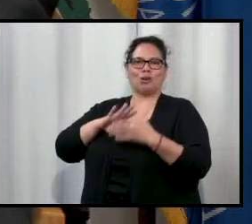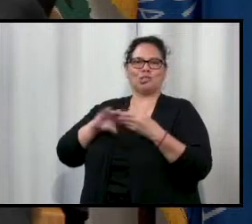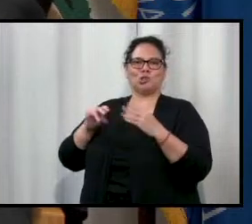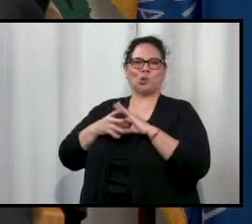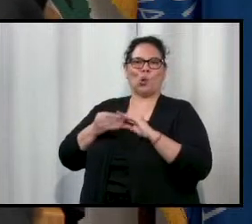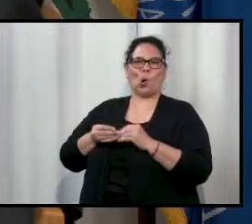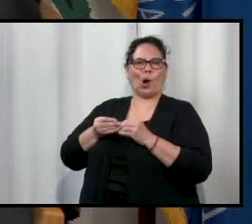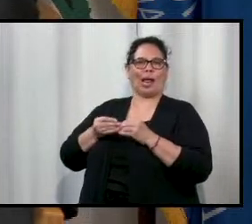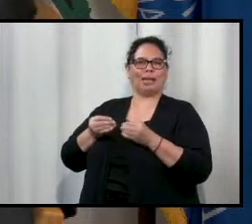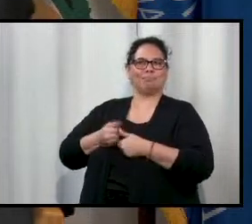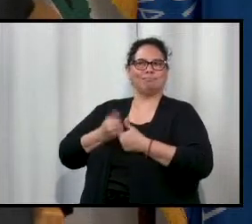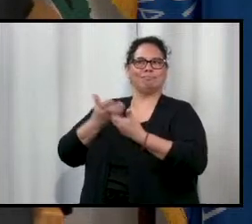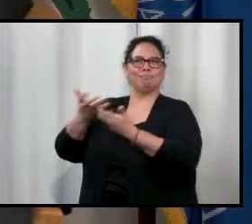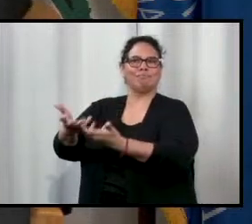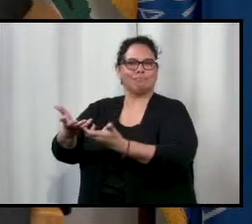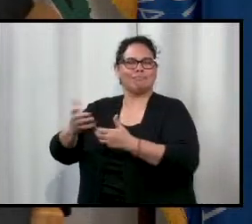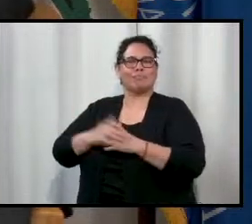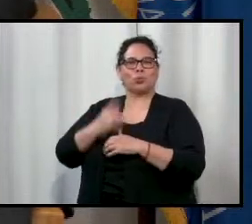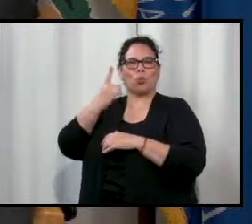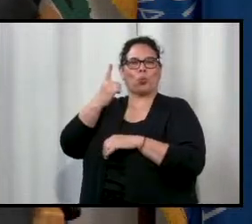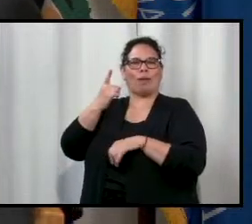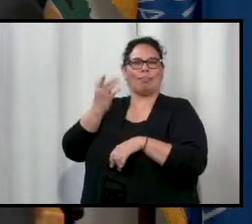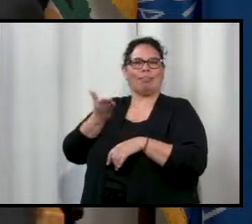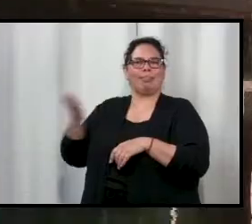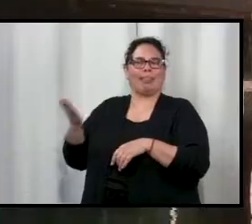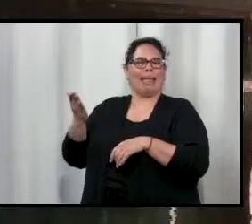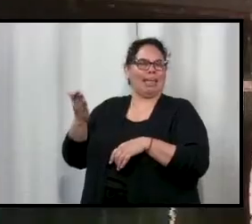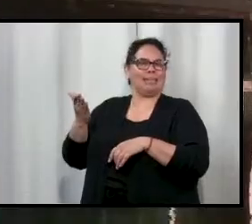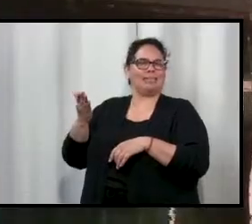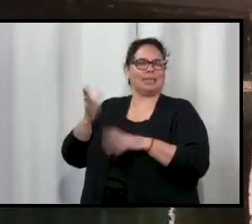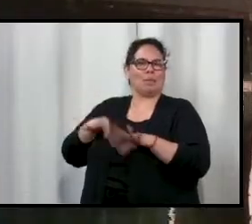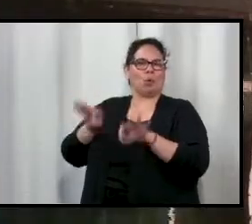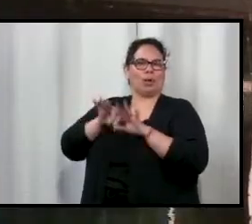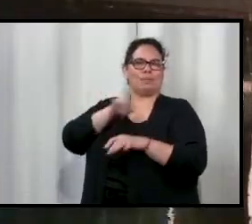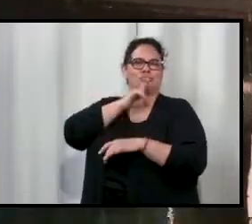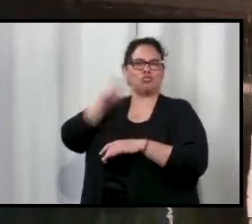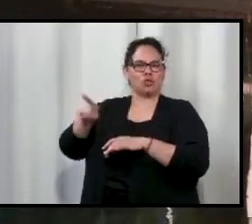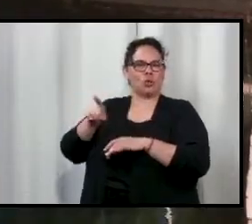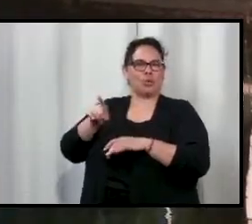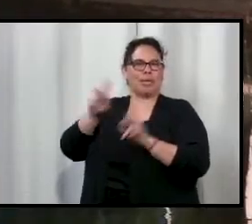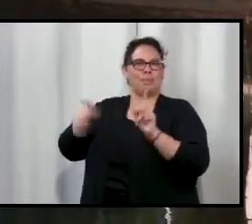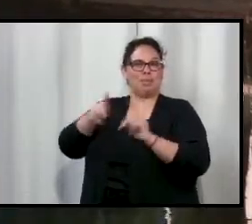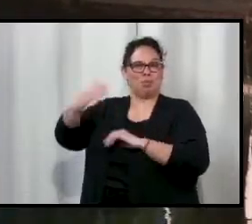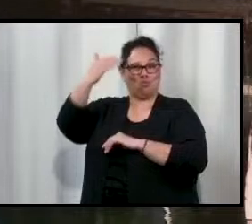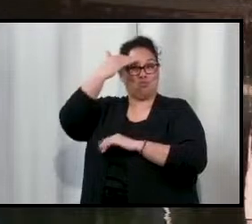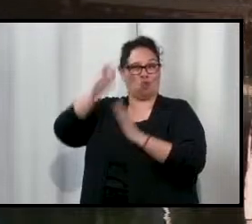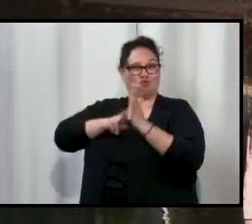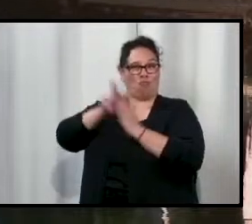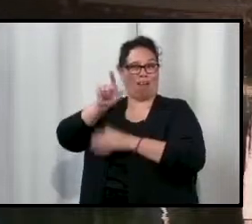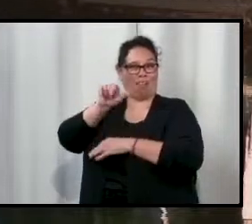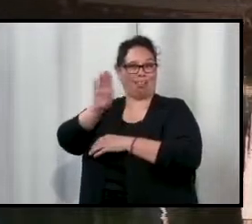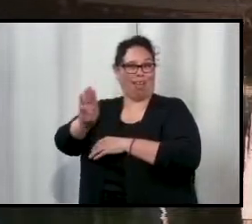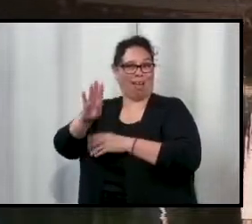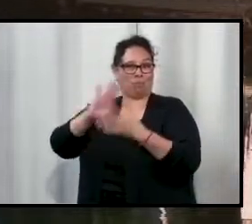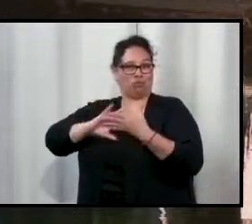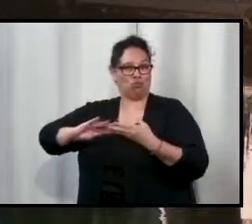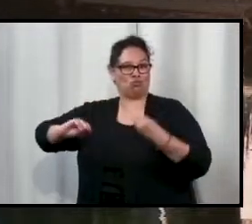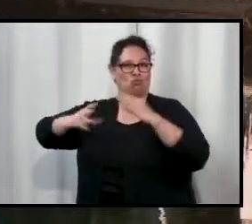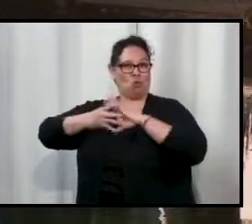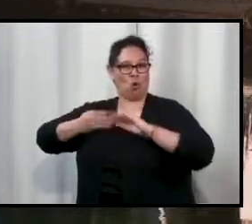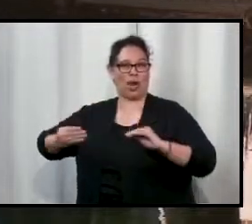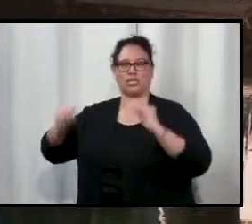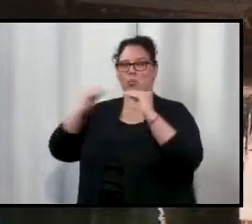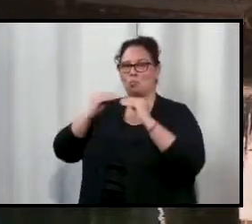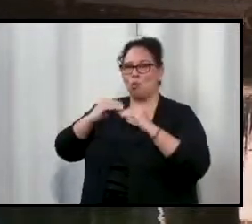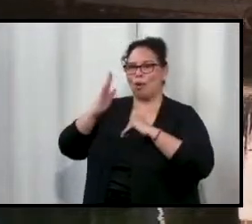one of the things you hit on is important. Making sure that people know the Rocket Lab story. Absolutely. That we're doing more than